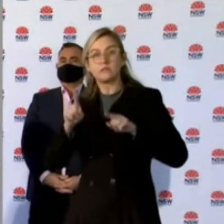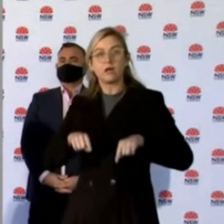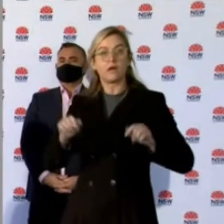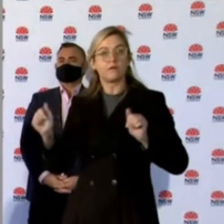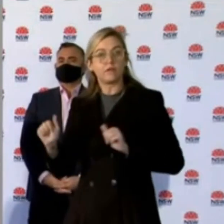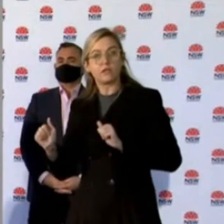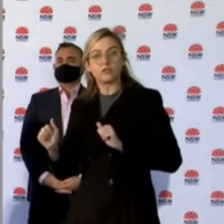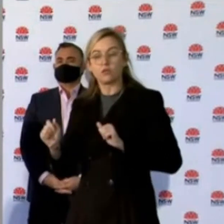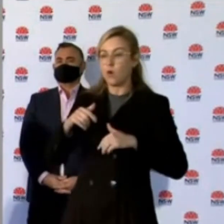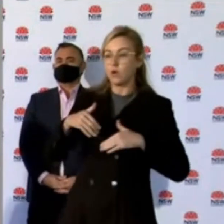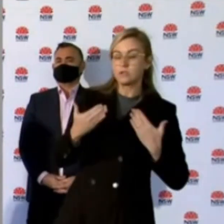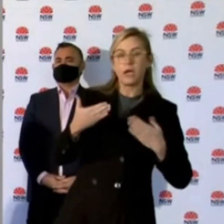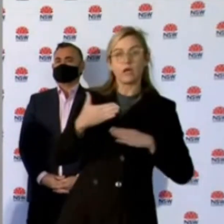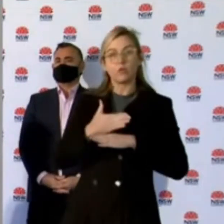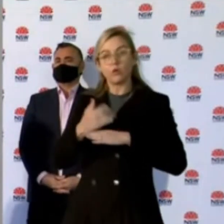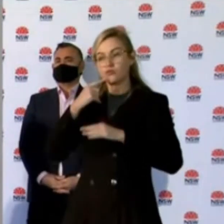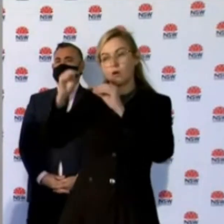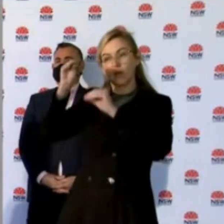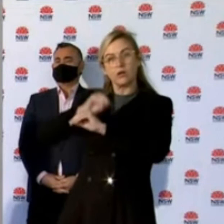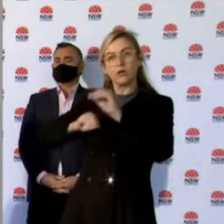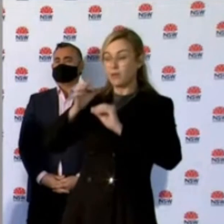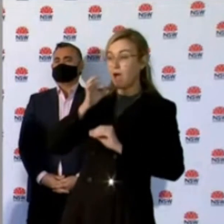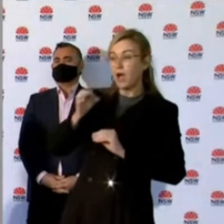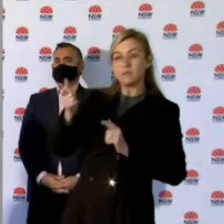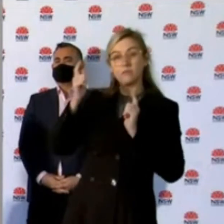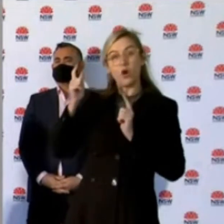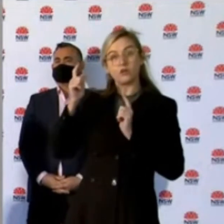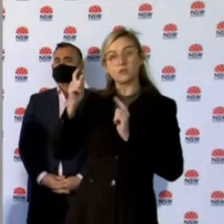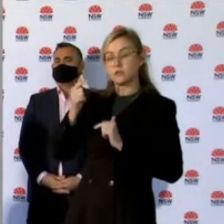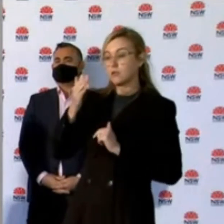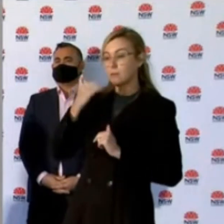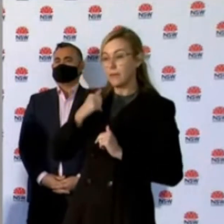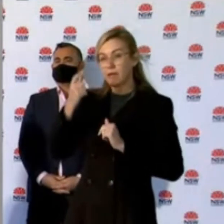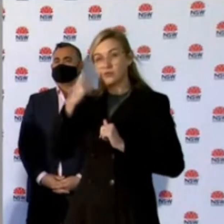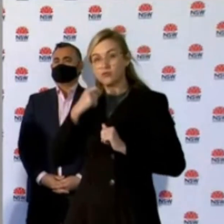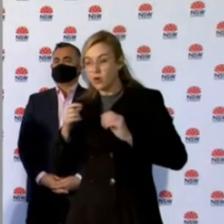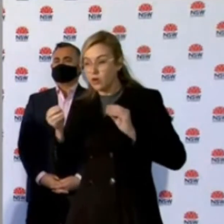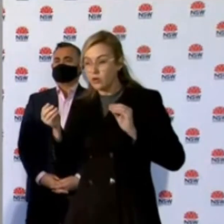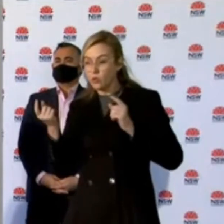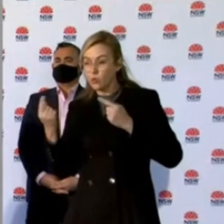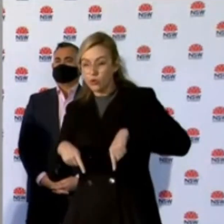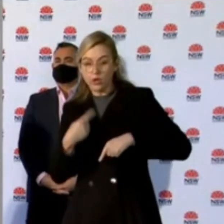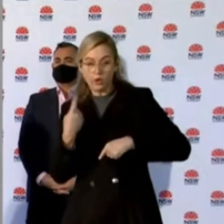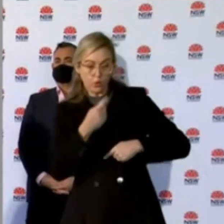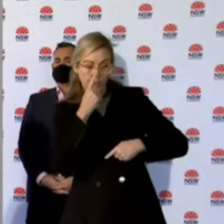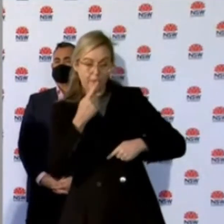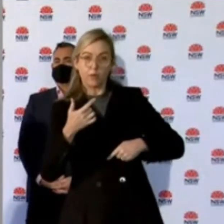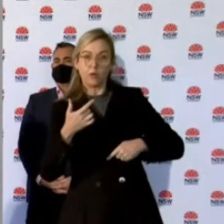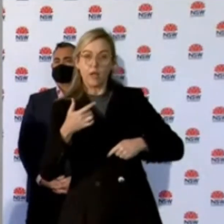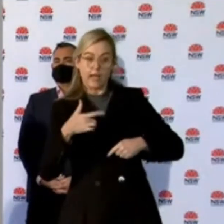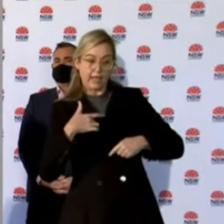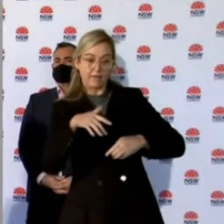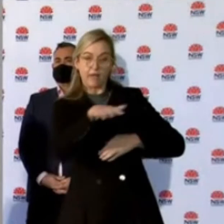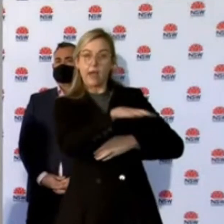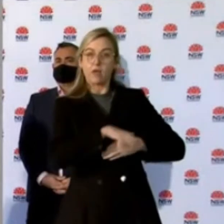in considering rostering arrangements, in considering what they can do to limit movement from people coming from those areas, those communities where the virus